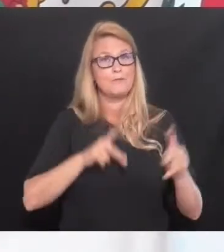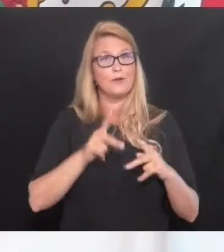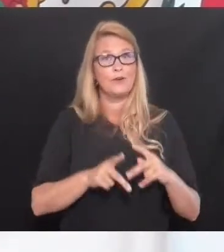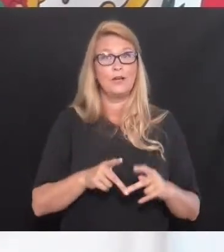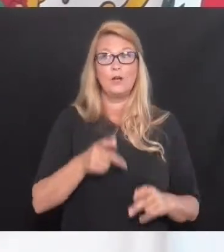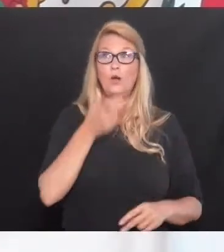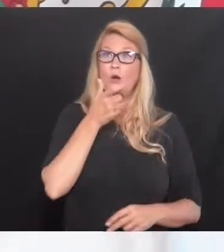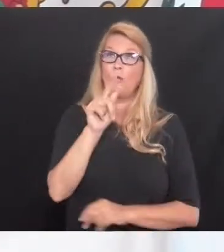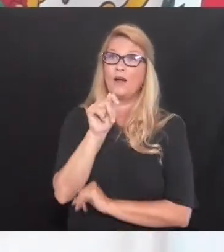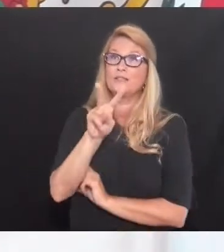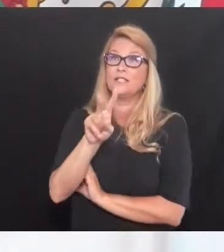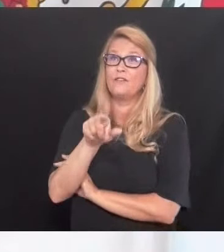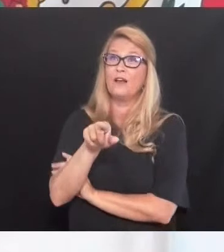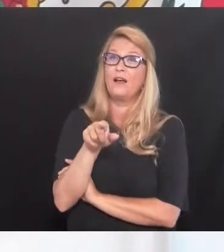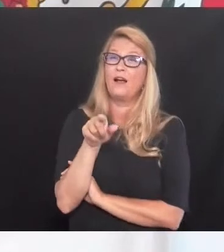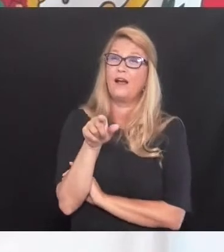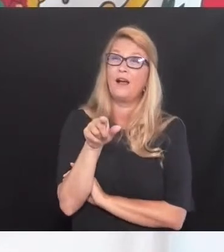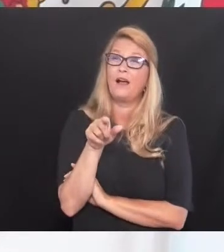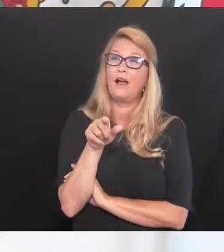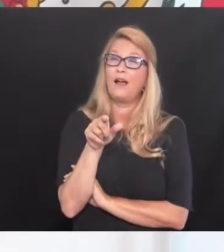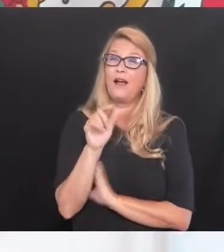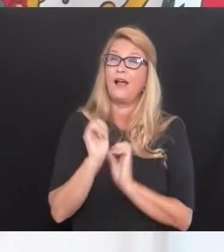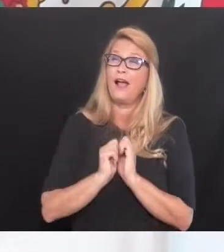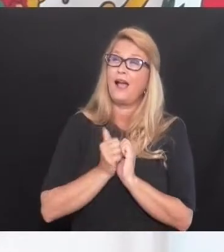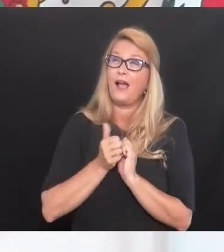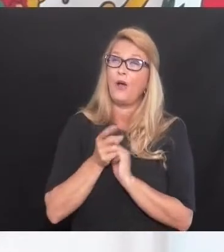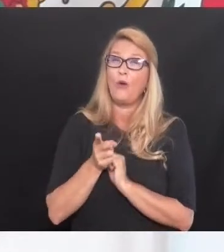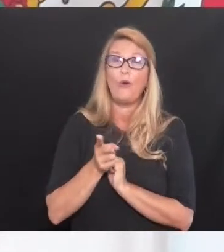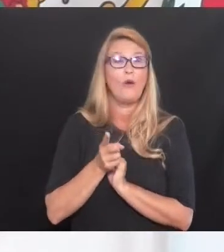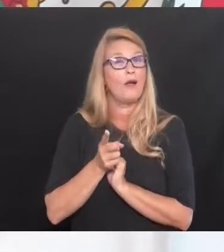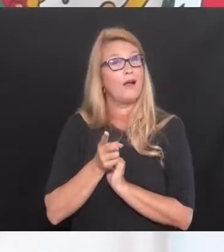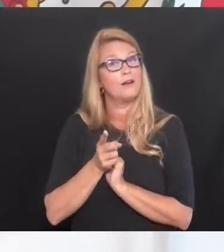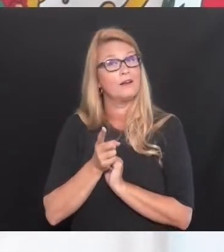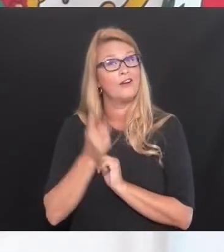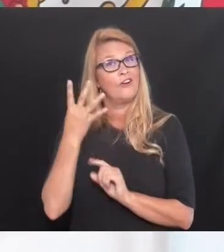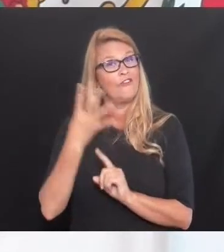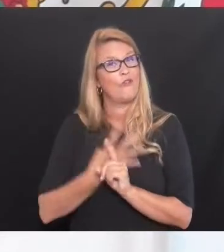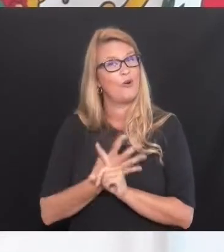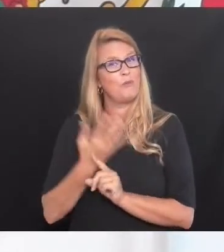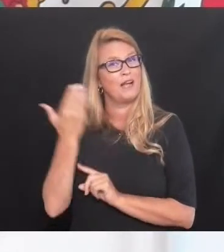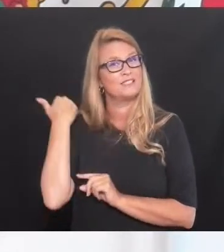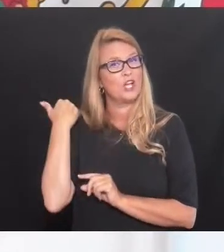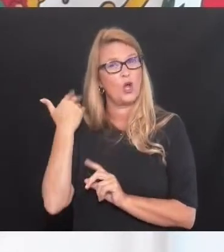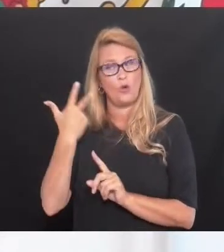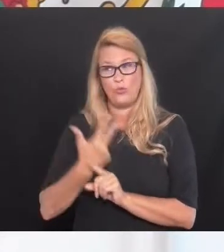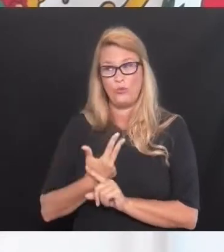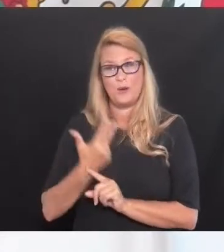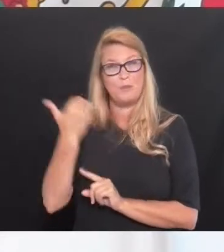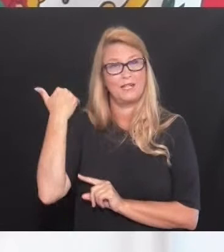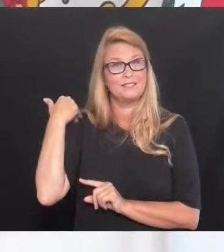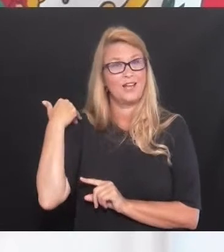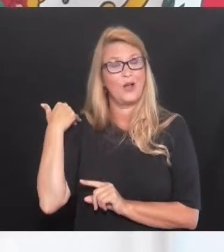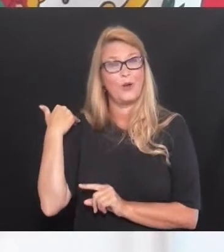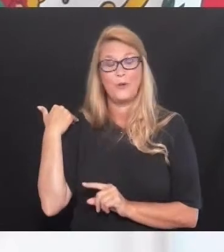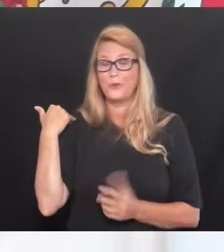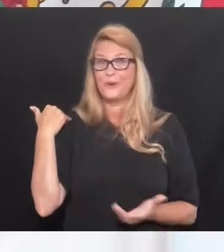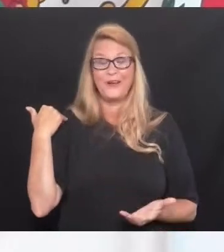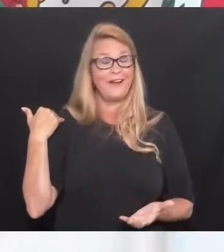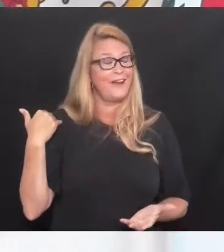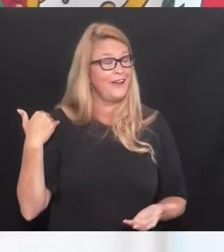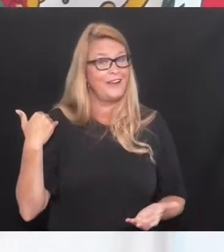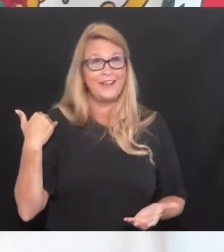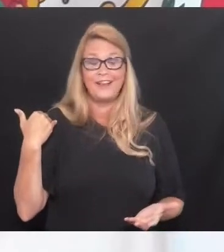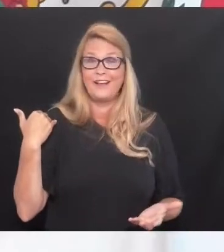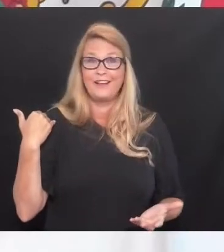looked at the TV in disbelief, didn't we? 4 months ago, 3 months ago, we looked at the TV and